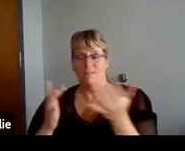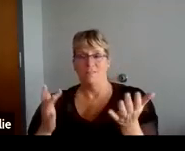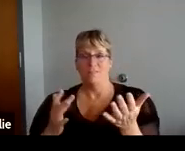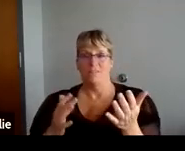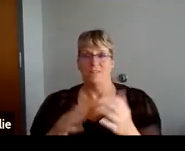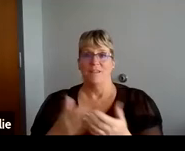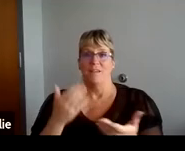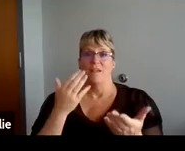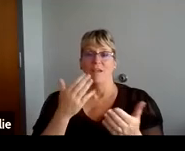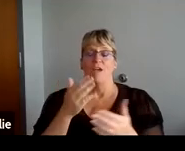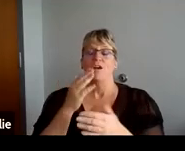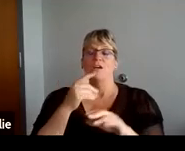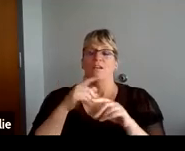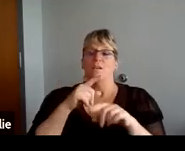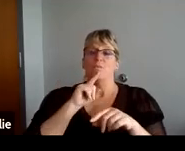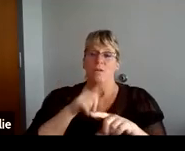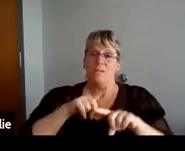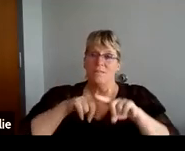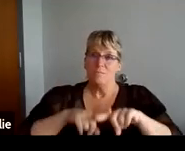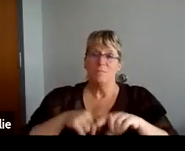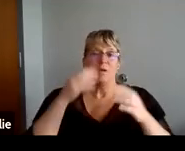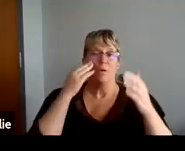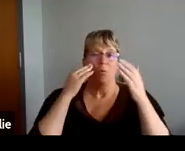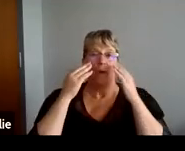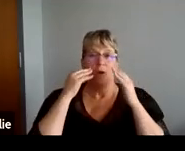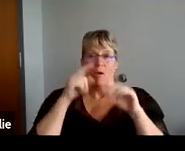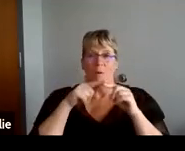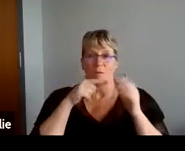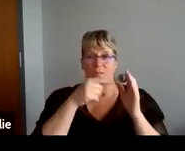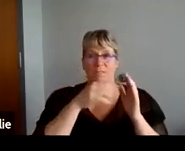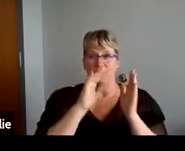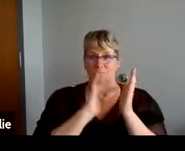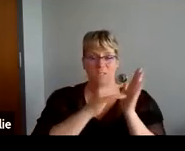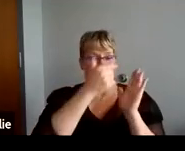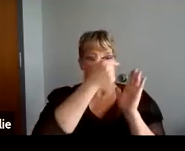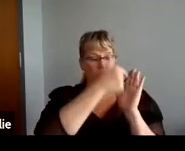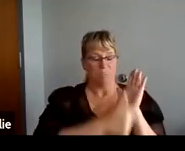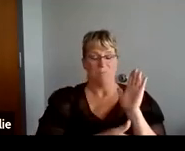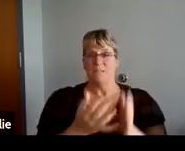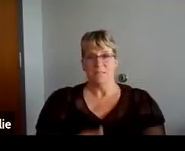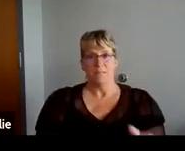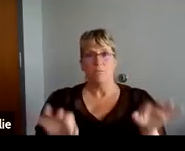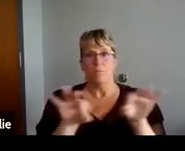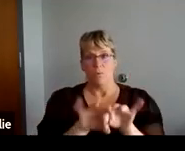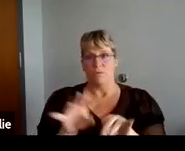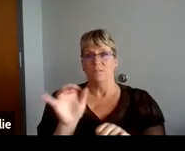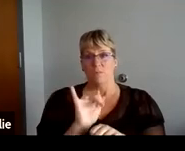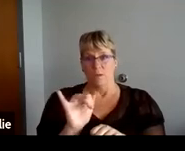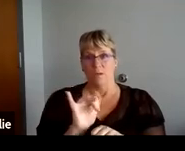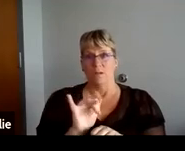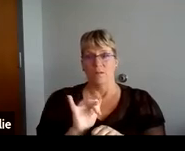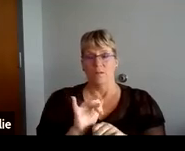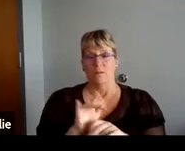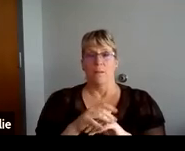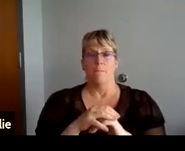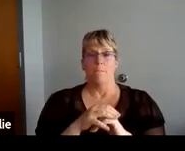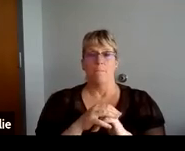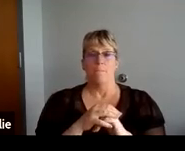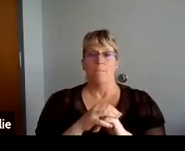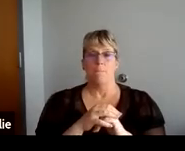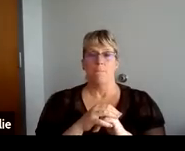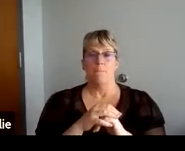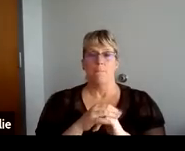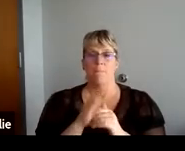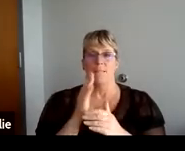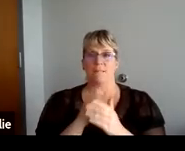as an amphetamine. So being aware of these things is very important as well. Oops. Oh no,